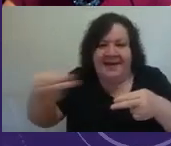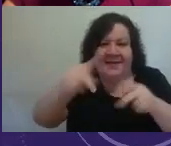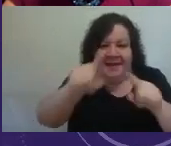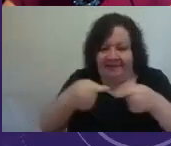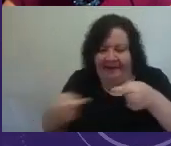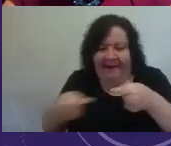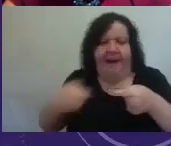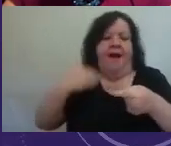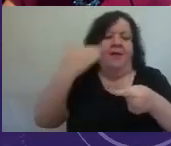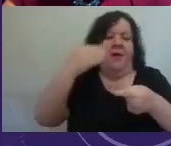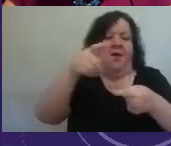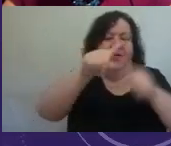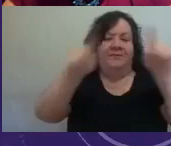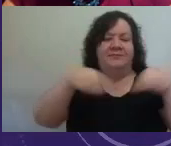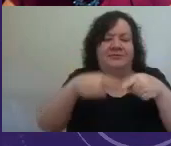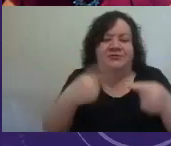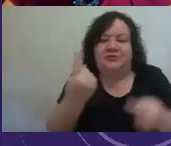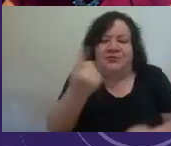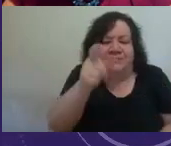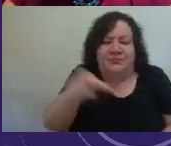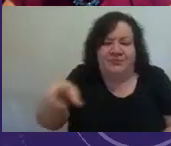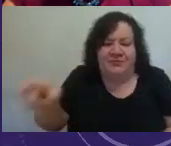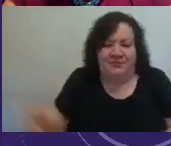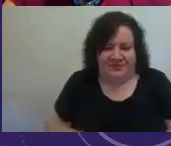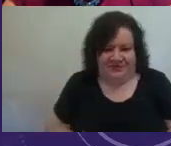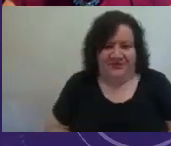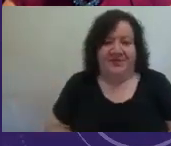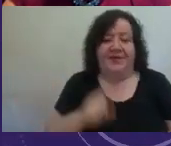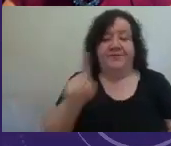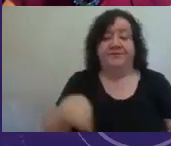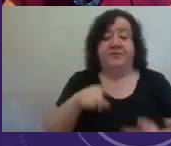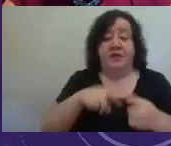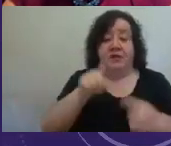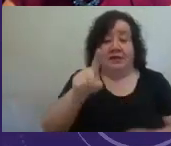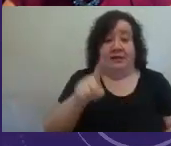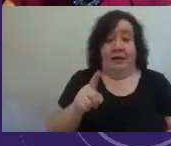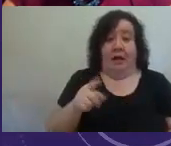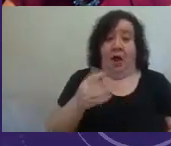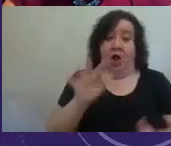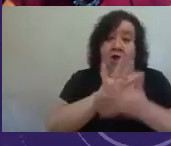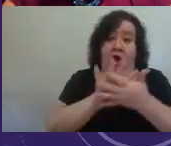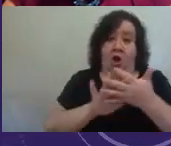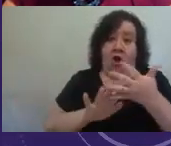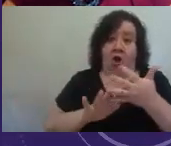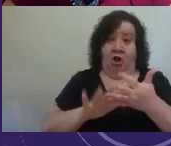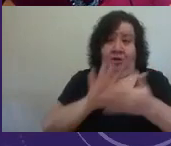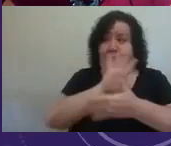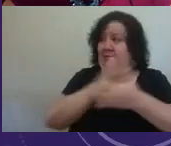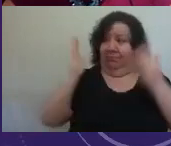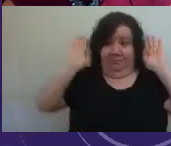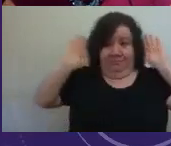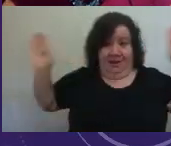the color background option in Facebook, because what it does is default the image into an